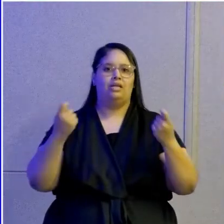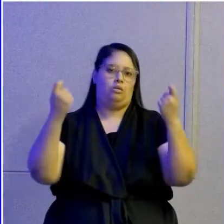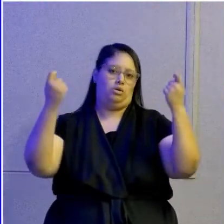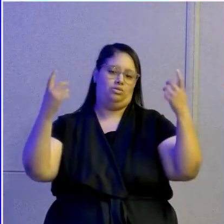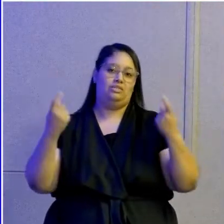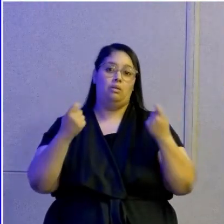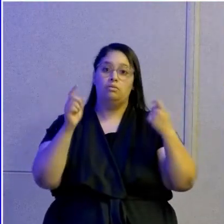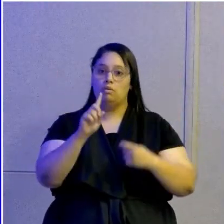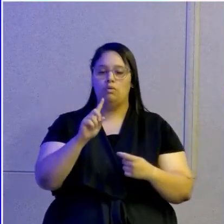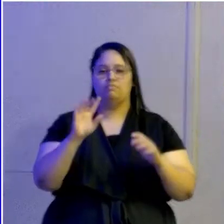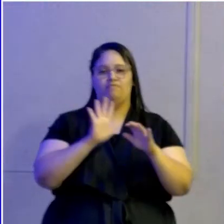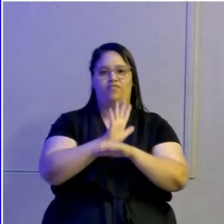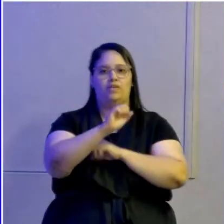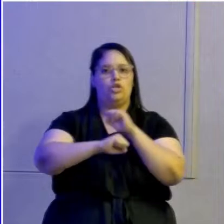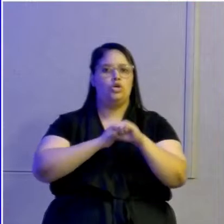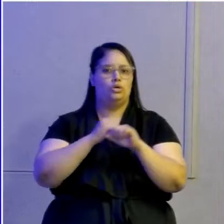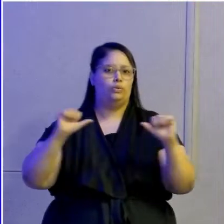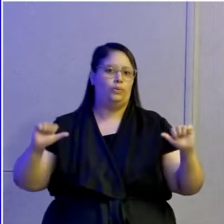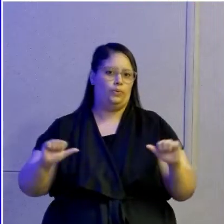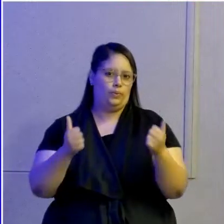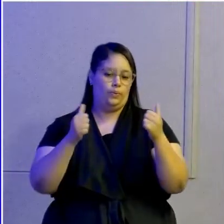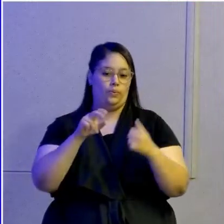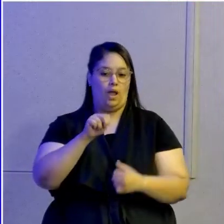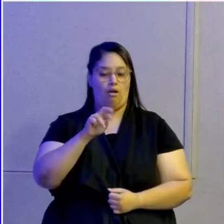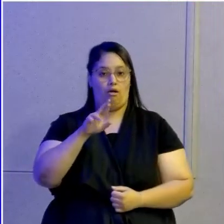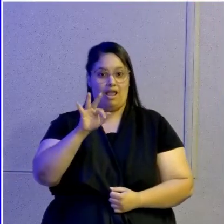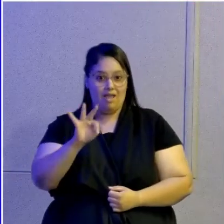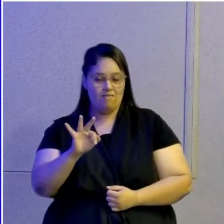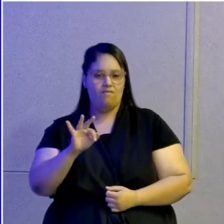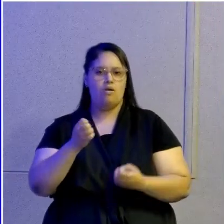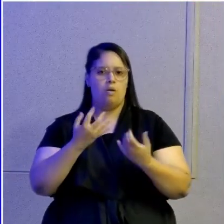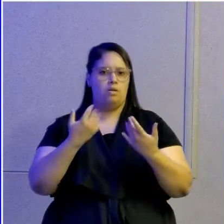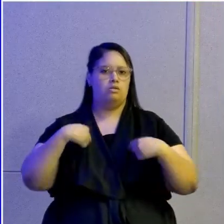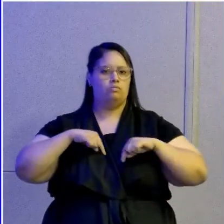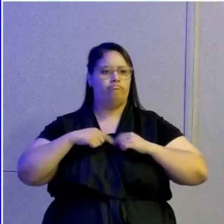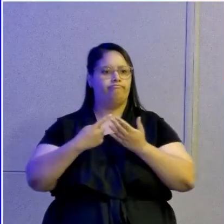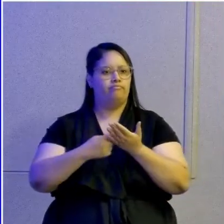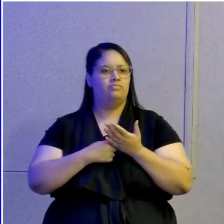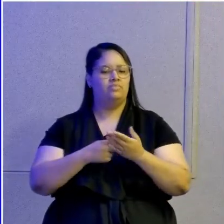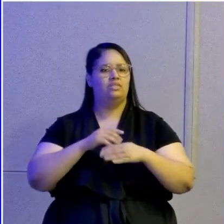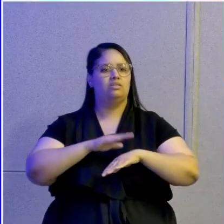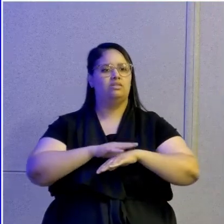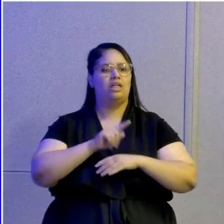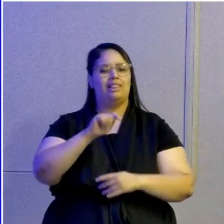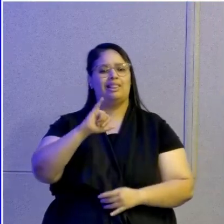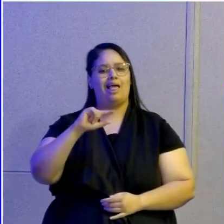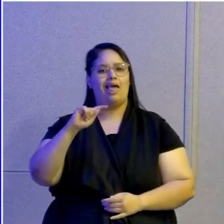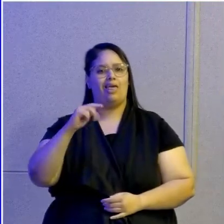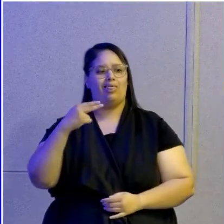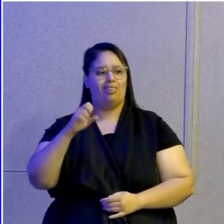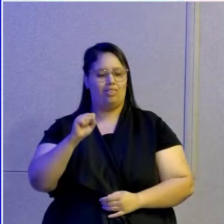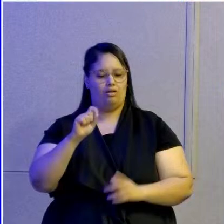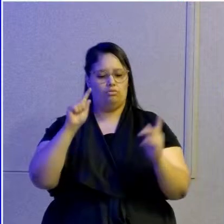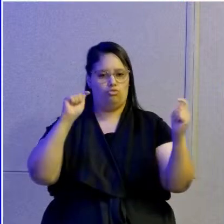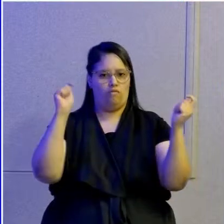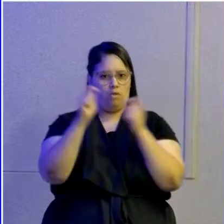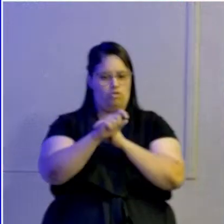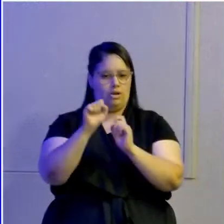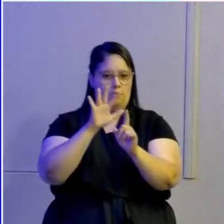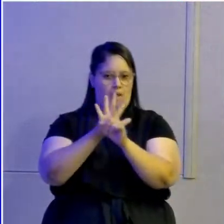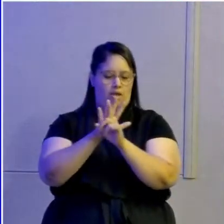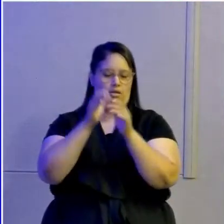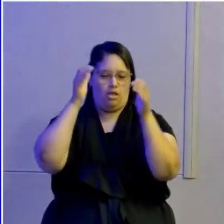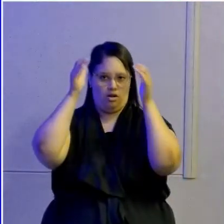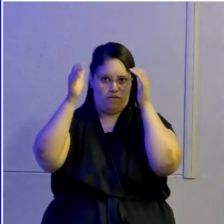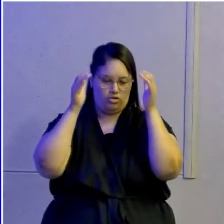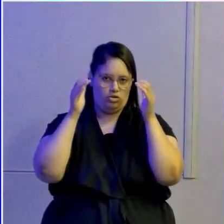of excellence. In the NRF, we often talk about something called TIES, which is transformation, impact and